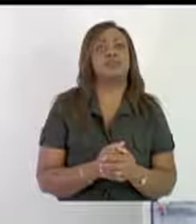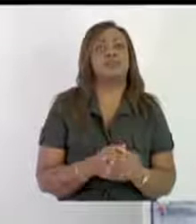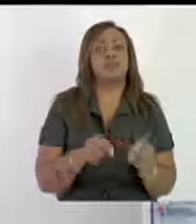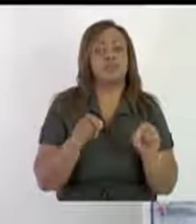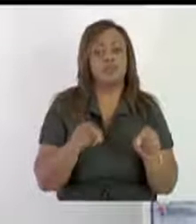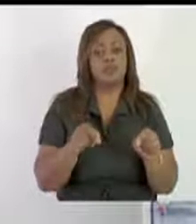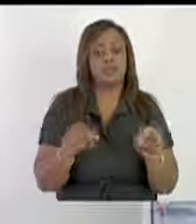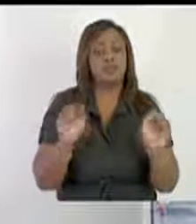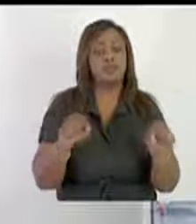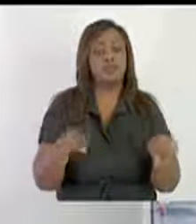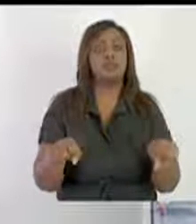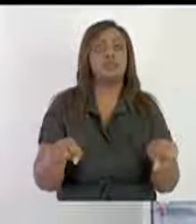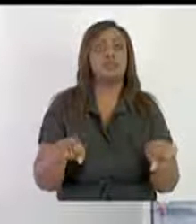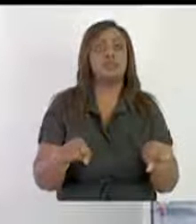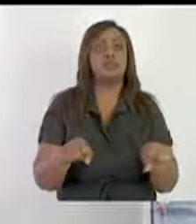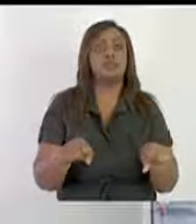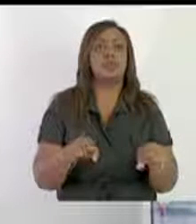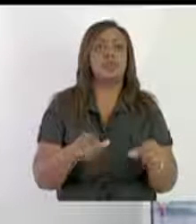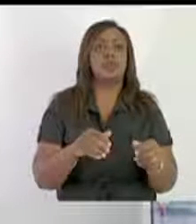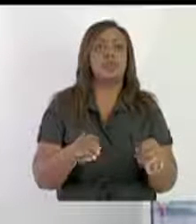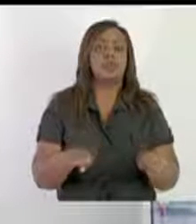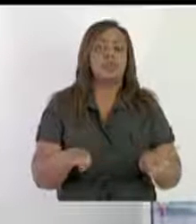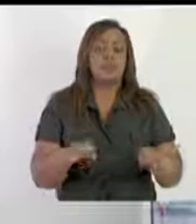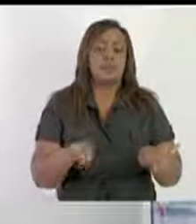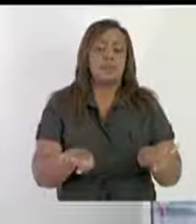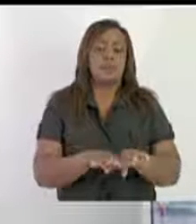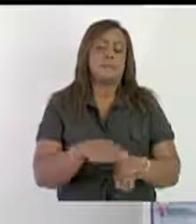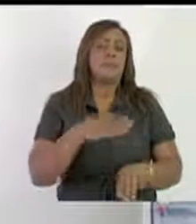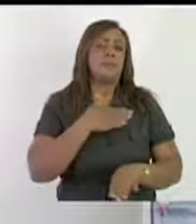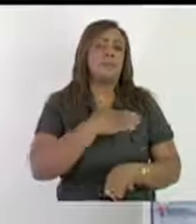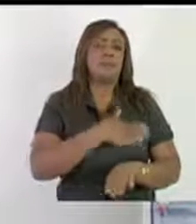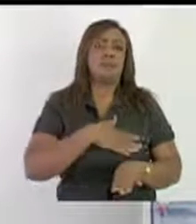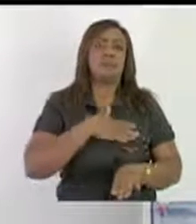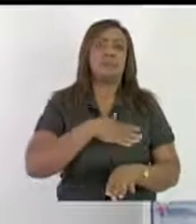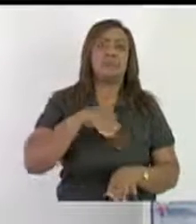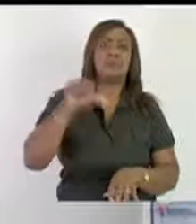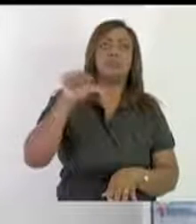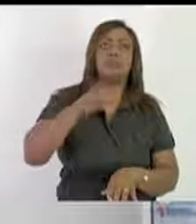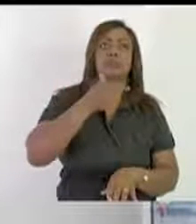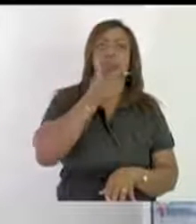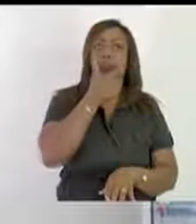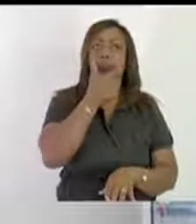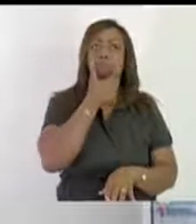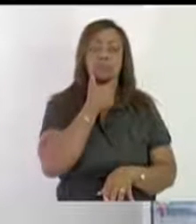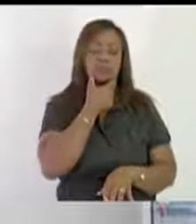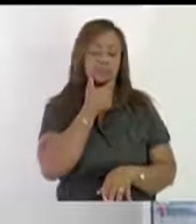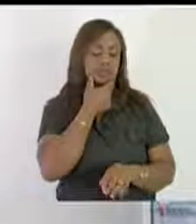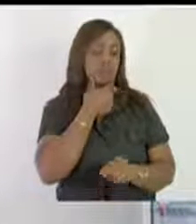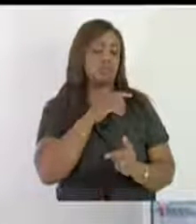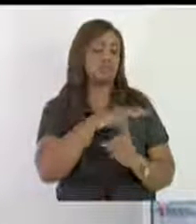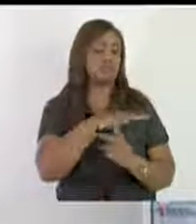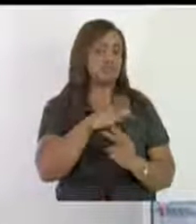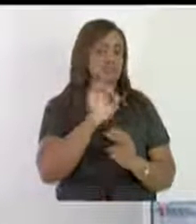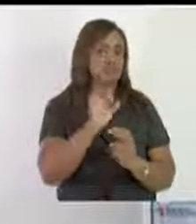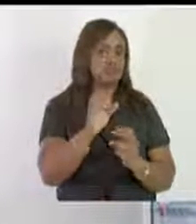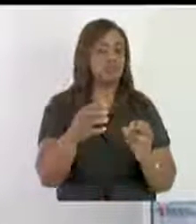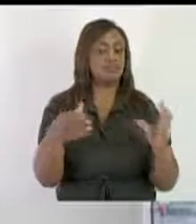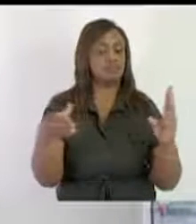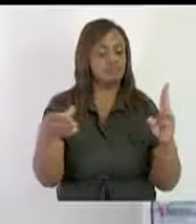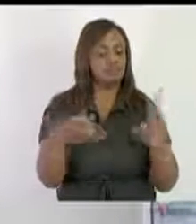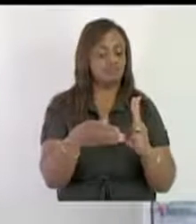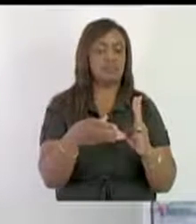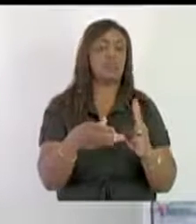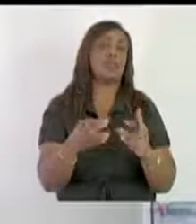to hurt of feelings of family members and just the community at large. I hope you have enjoyed today's